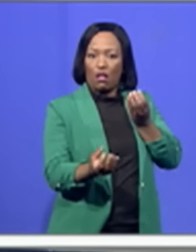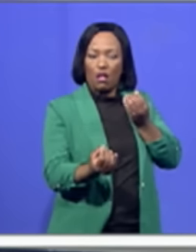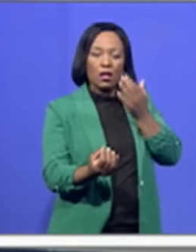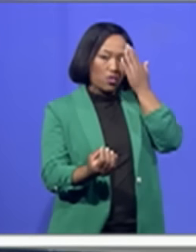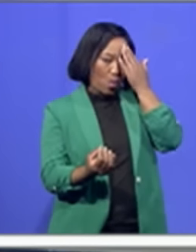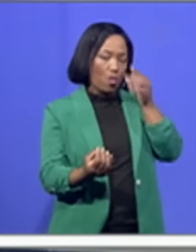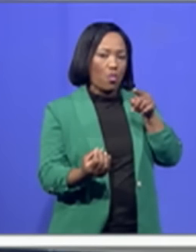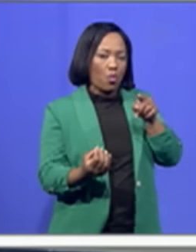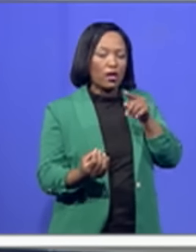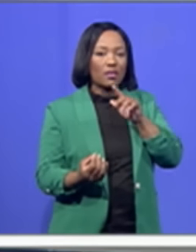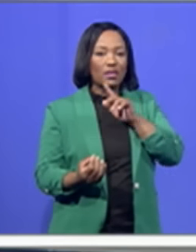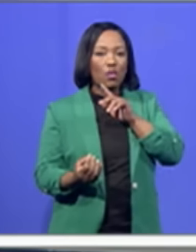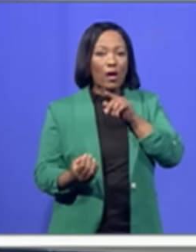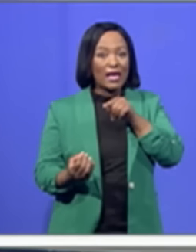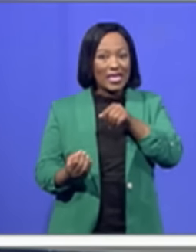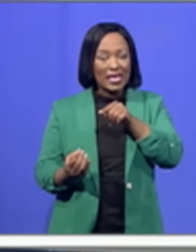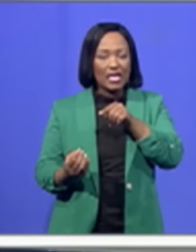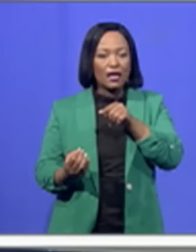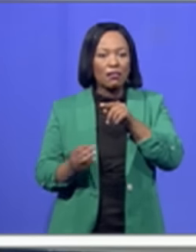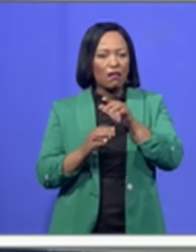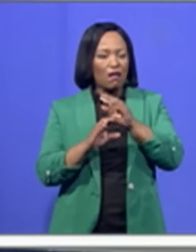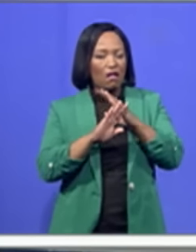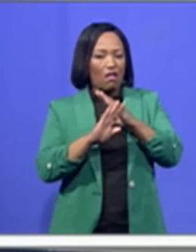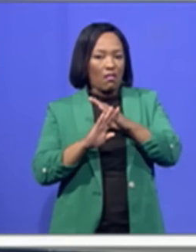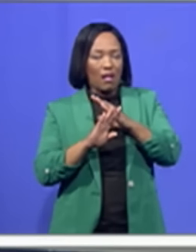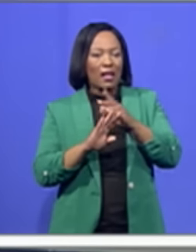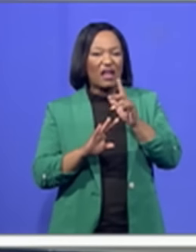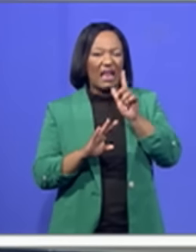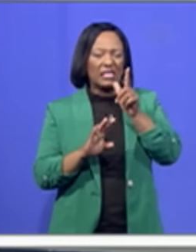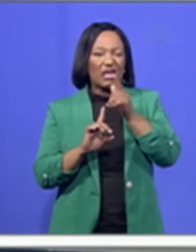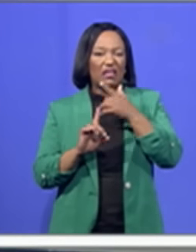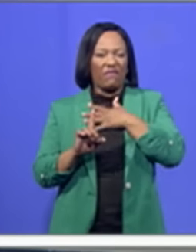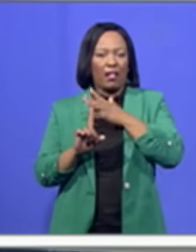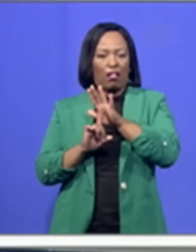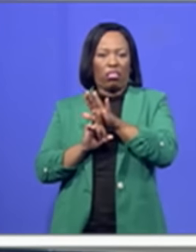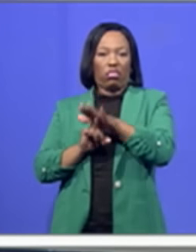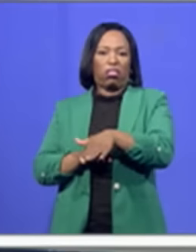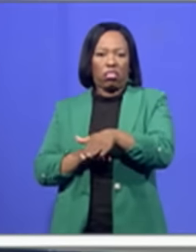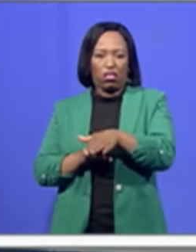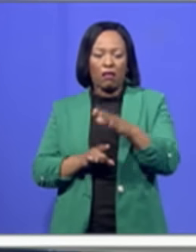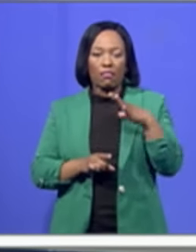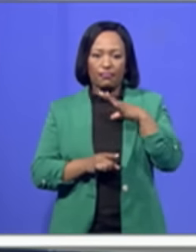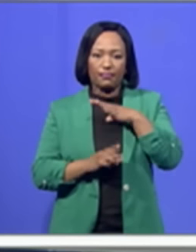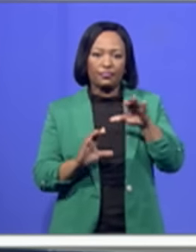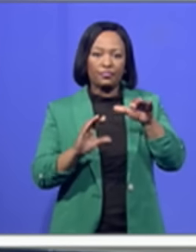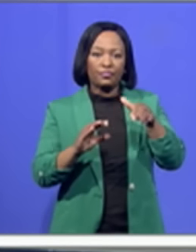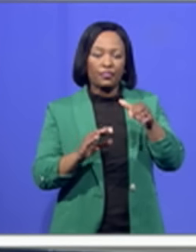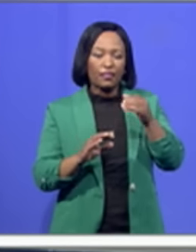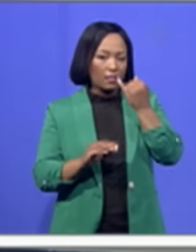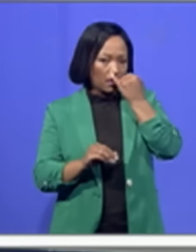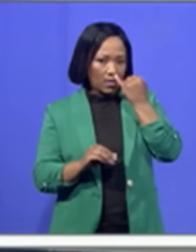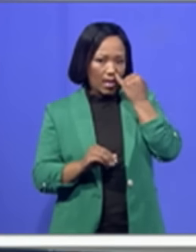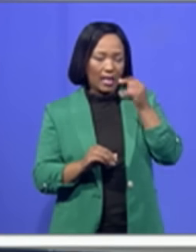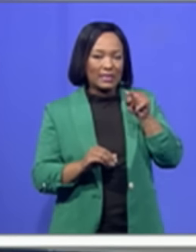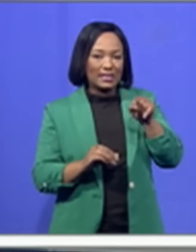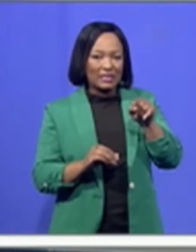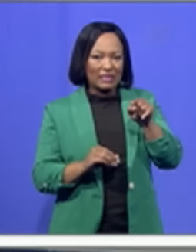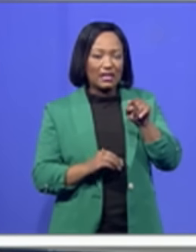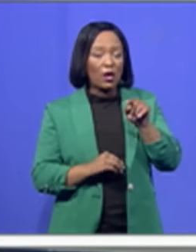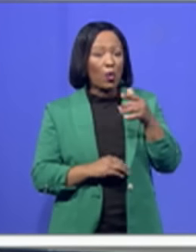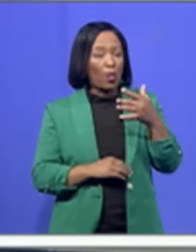KwaZulu-Natal go dirile gore a hlorišwe. Komišene e kwele gore go sepetšwa ga diokobatši tša mohuta wa cocaine tša go balela go boleng